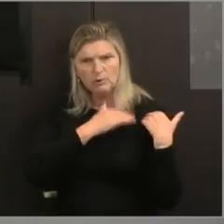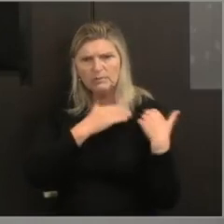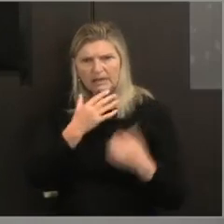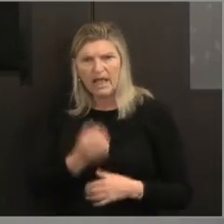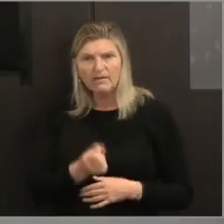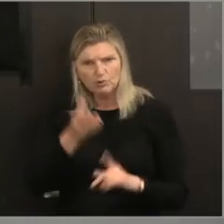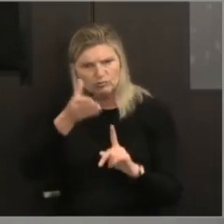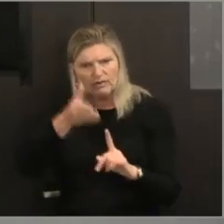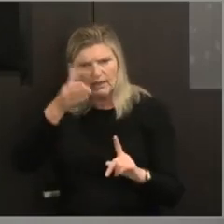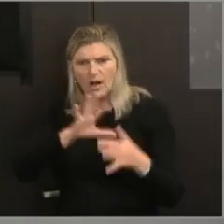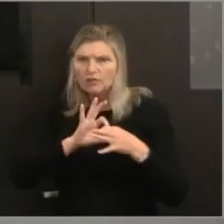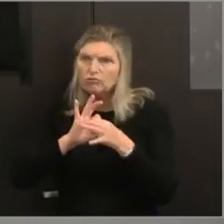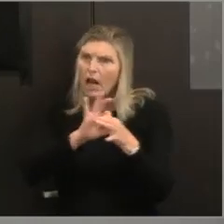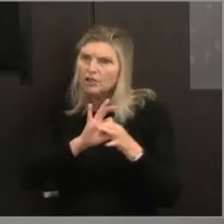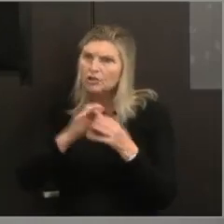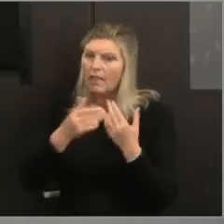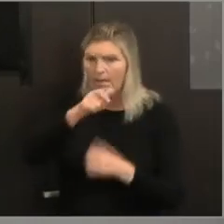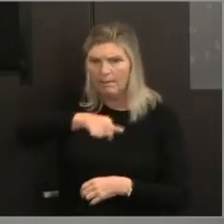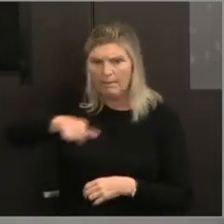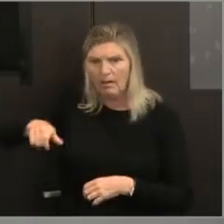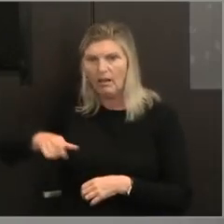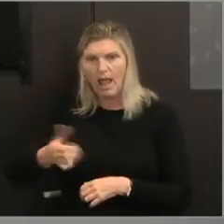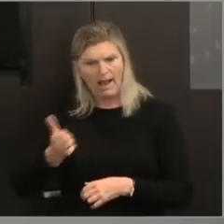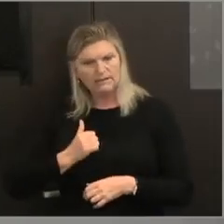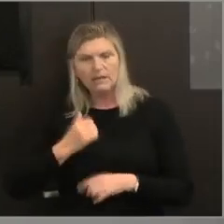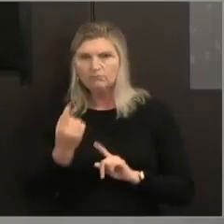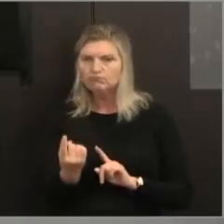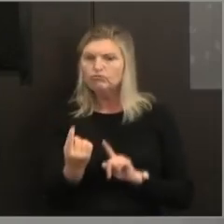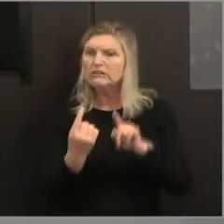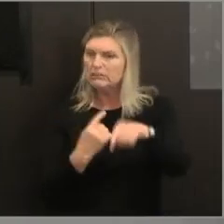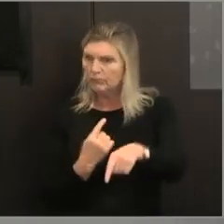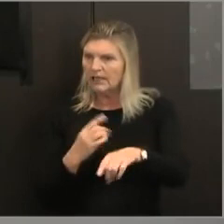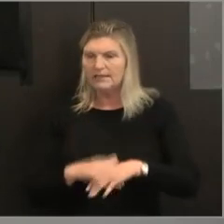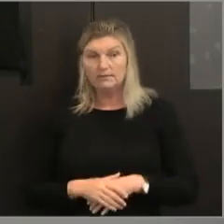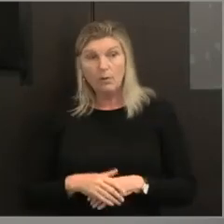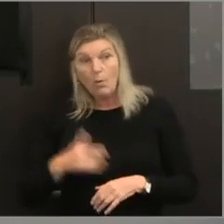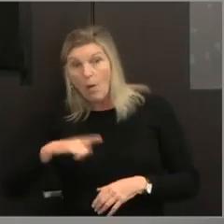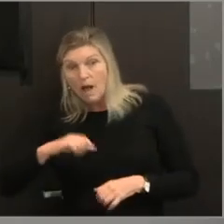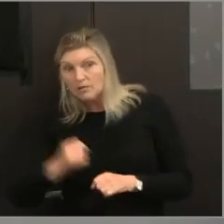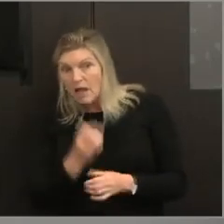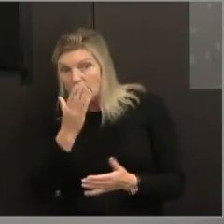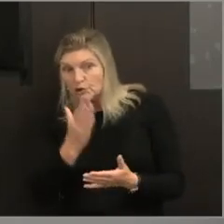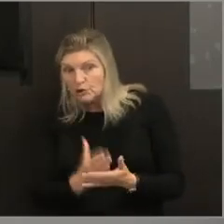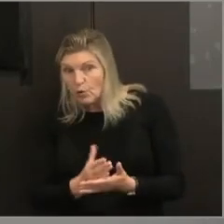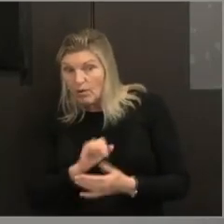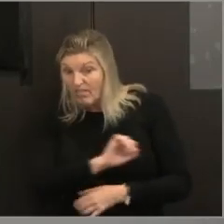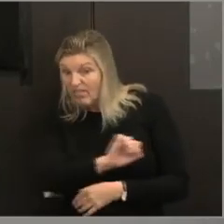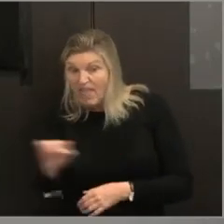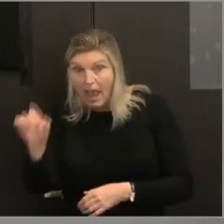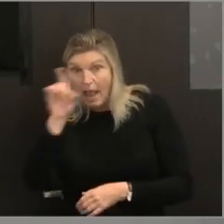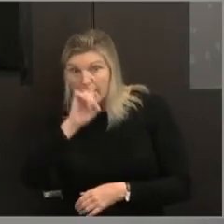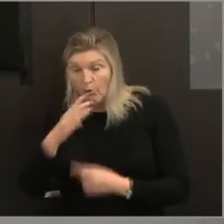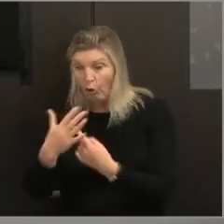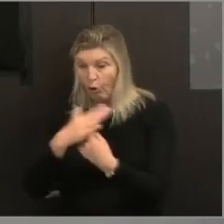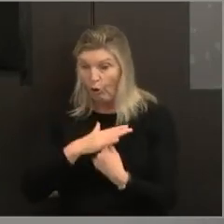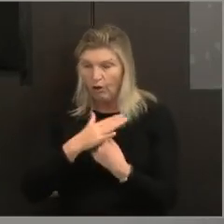others and to expect that they would reciprocate by ensuring that their people did nothing to impinge upon one's